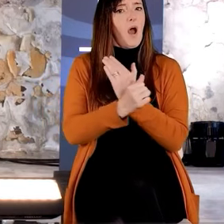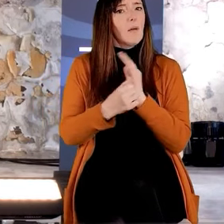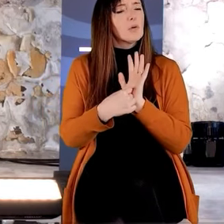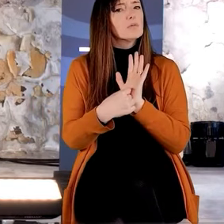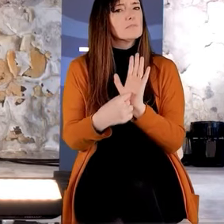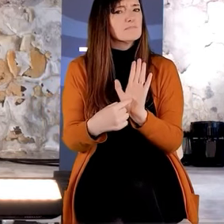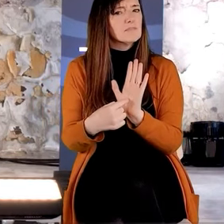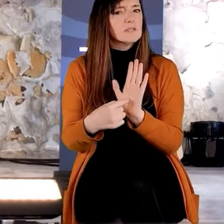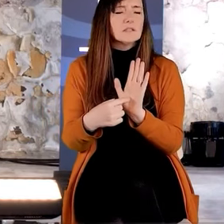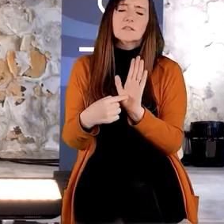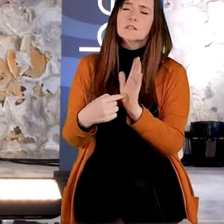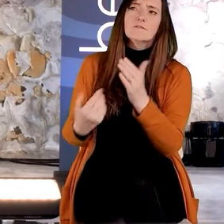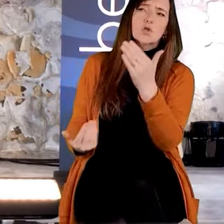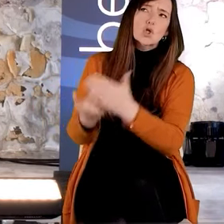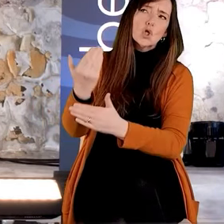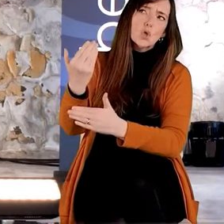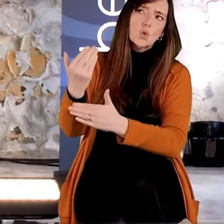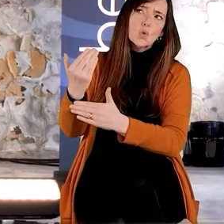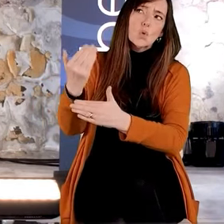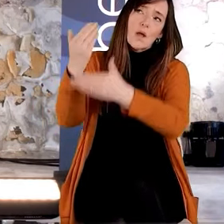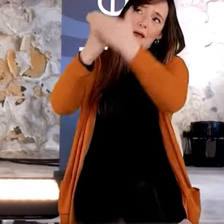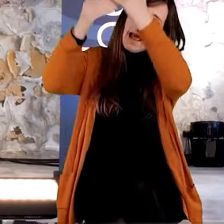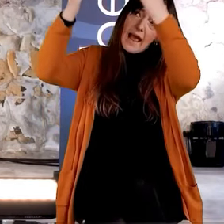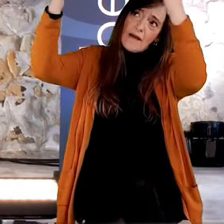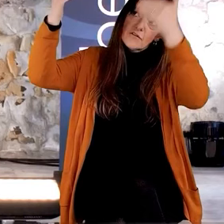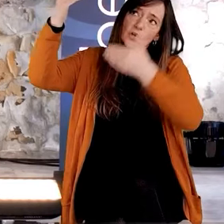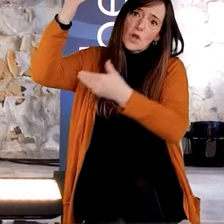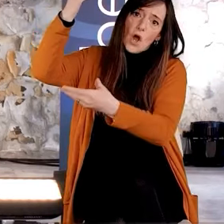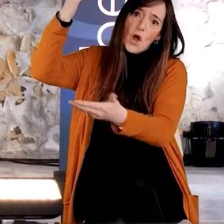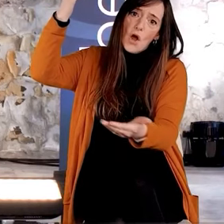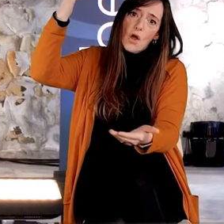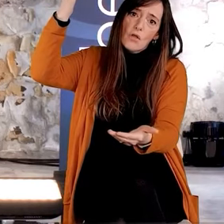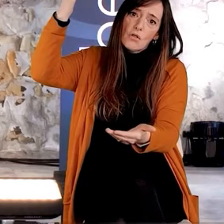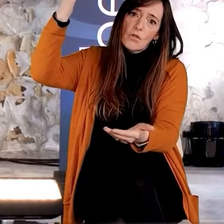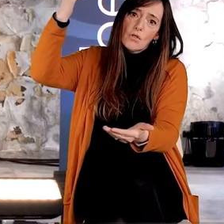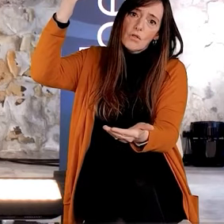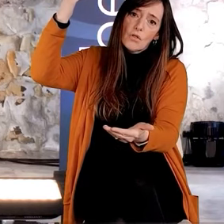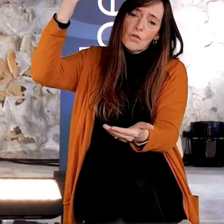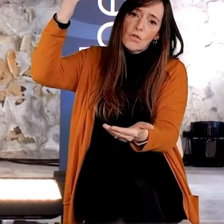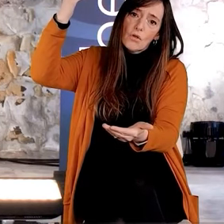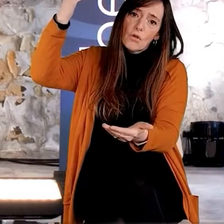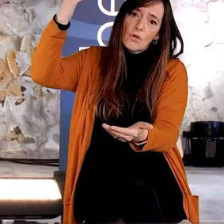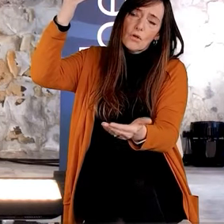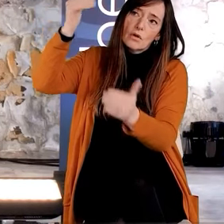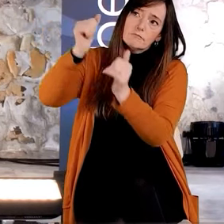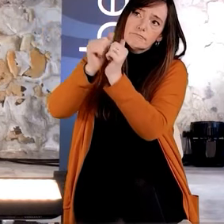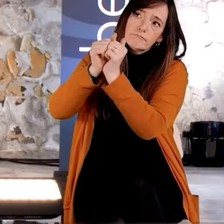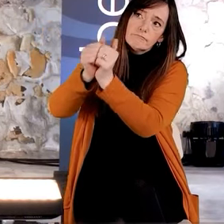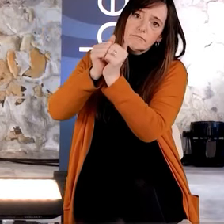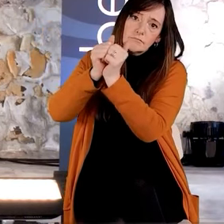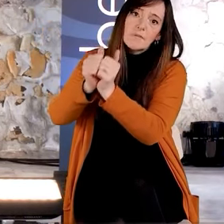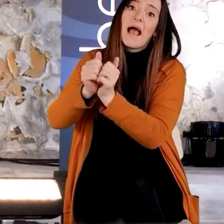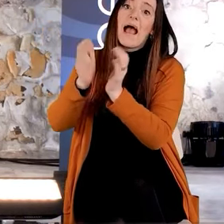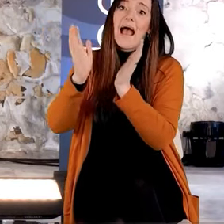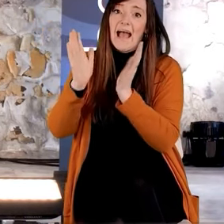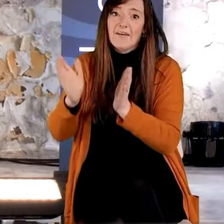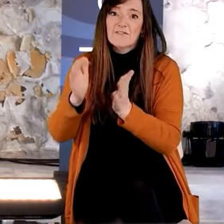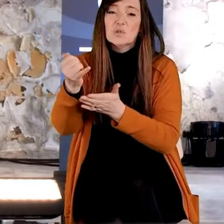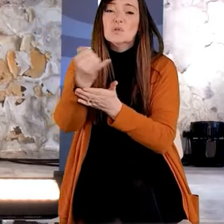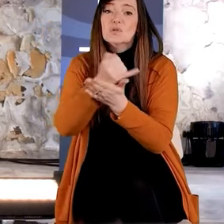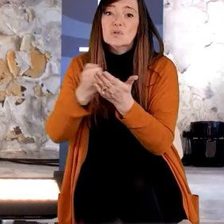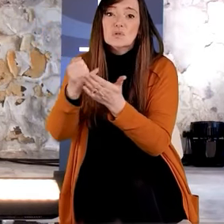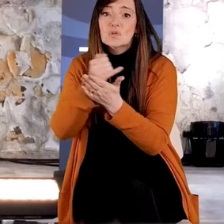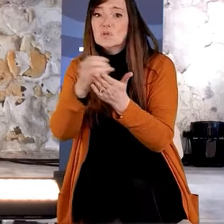But actually, the Bible says, if the new heavens and the new earth are going to be worth living in, then they've got to